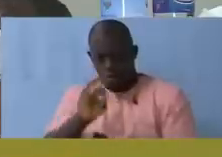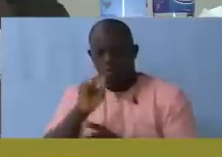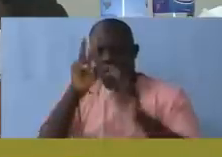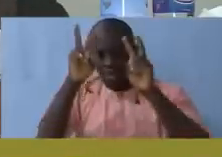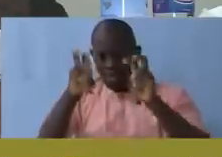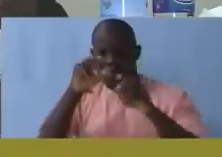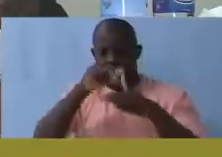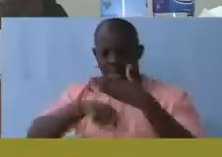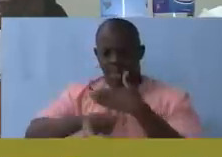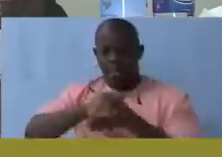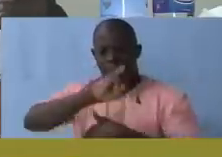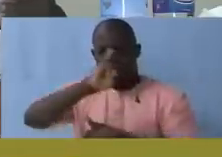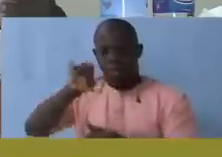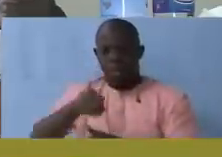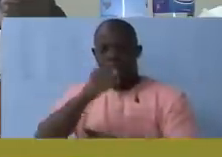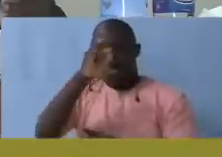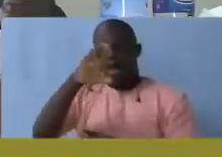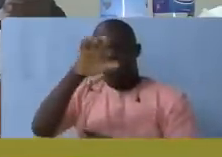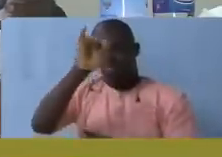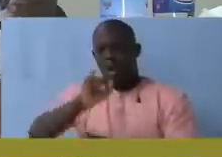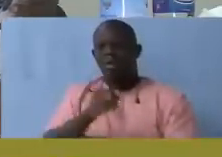correct. Was it in January, or